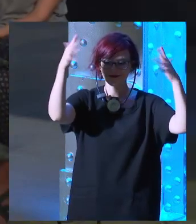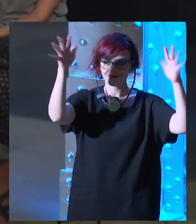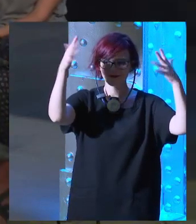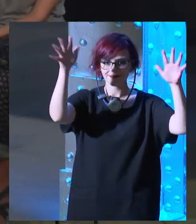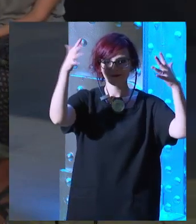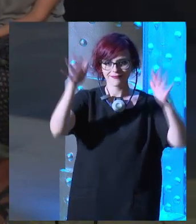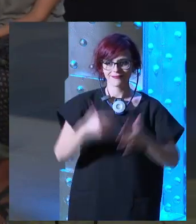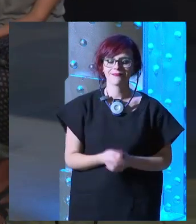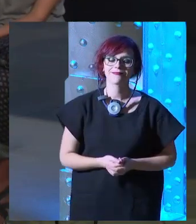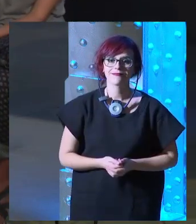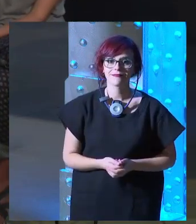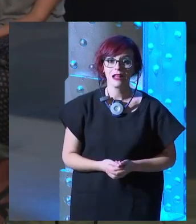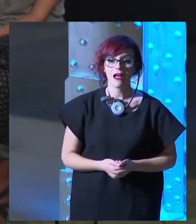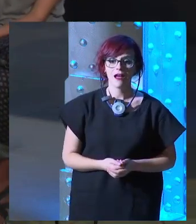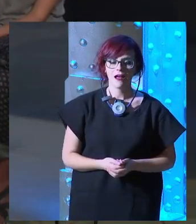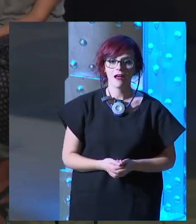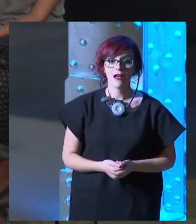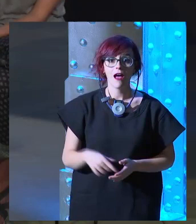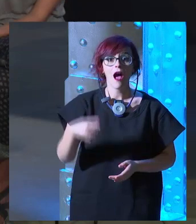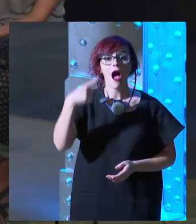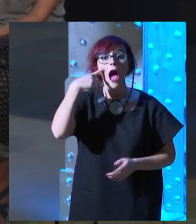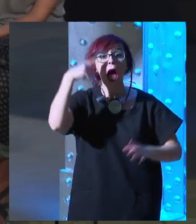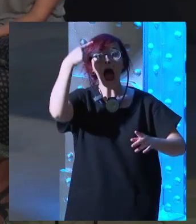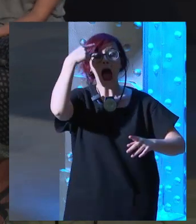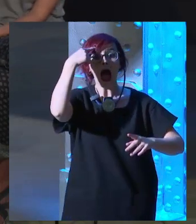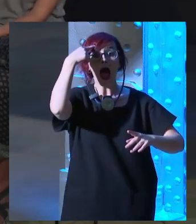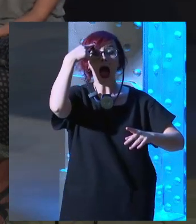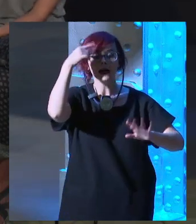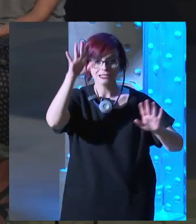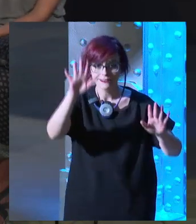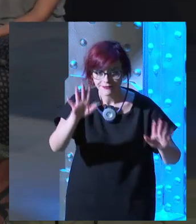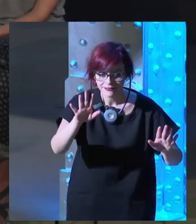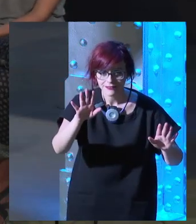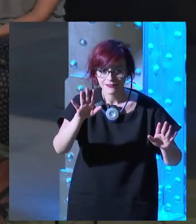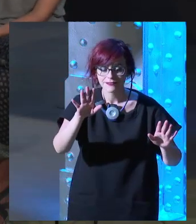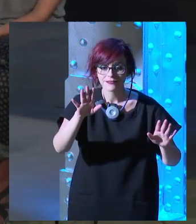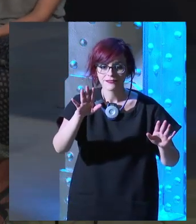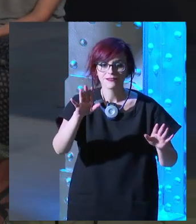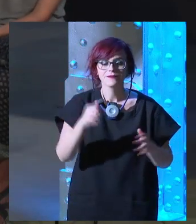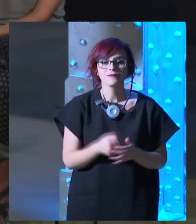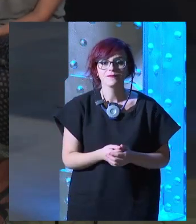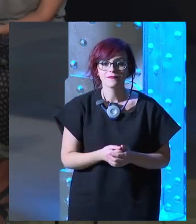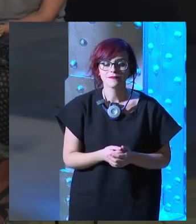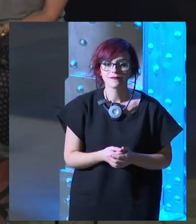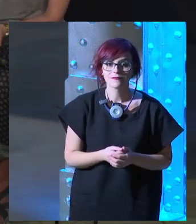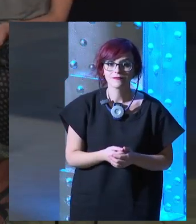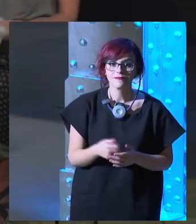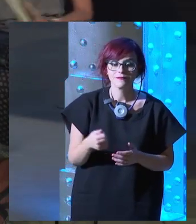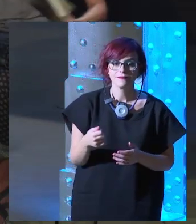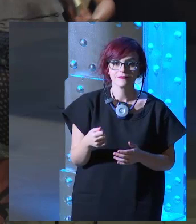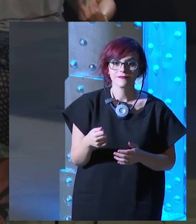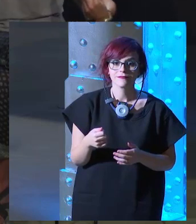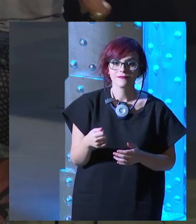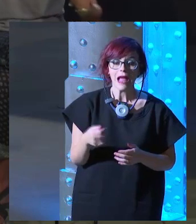No sé si hay It's great that you have dinner so late. If we were in Paris now, they'd all be leaving because they're so rude No to sé go and get their